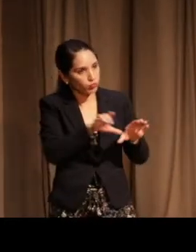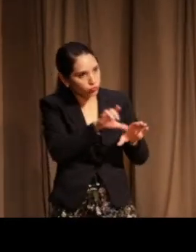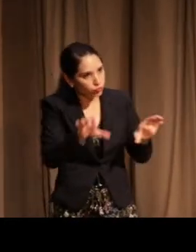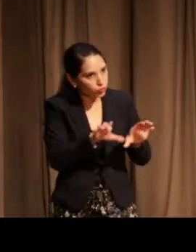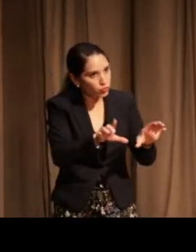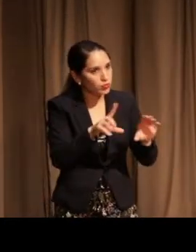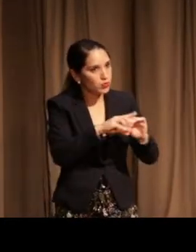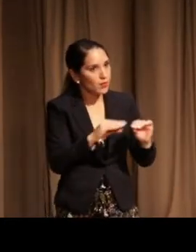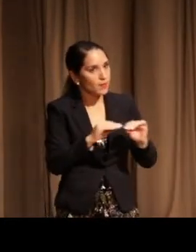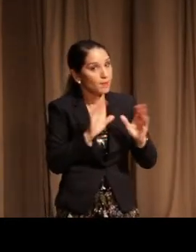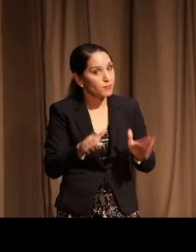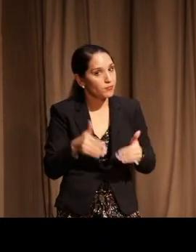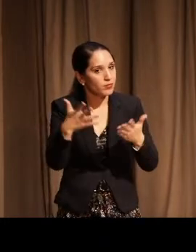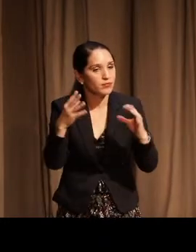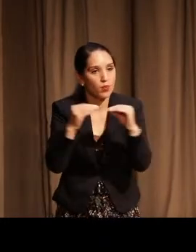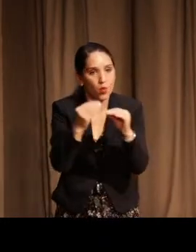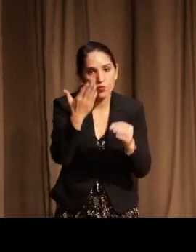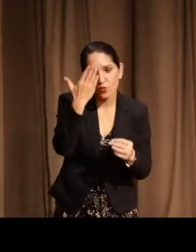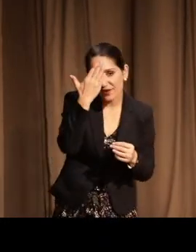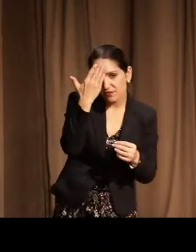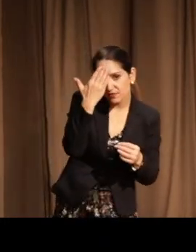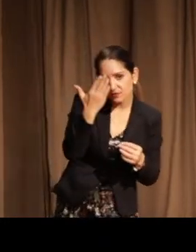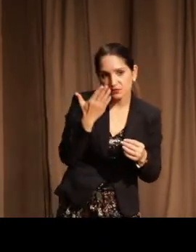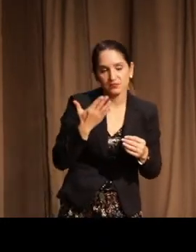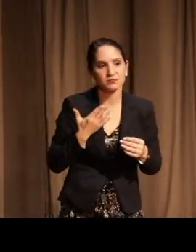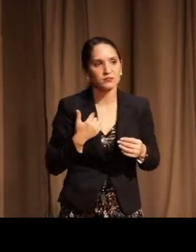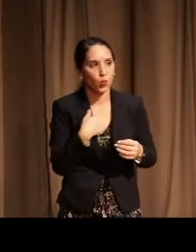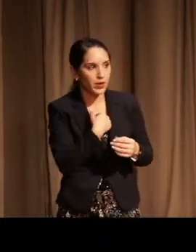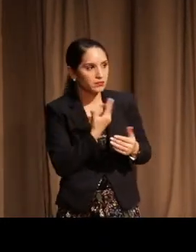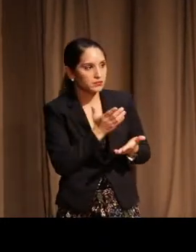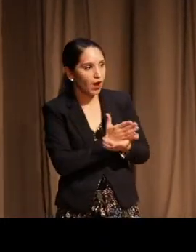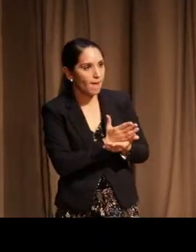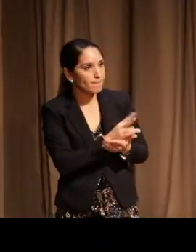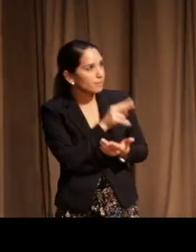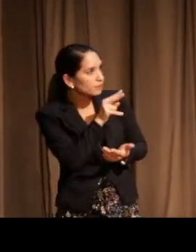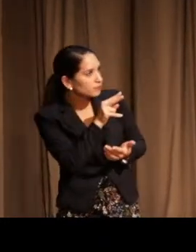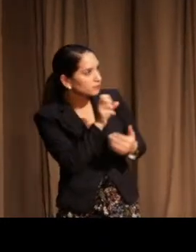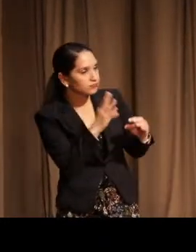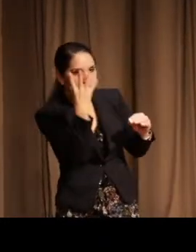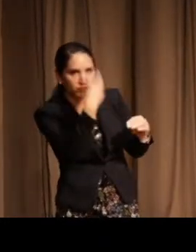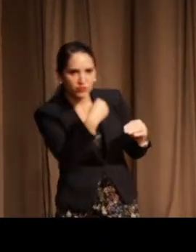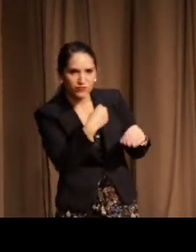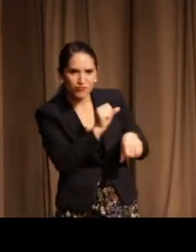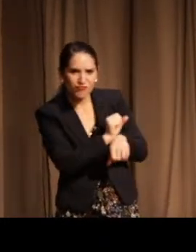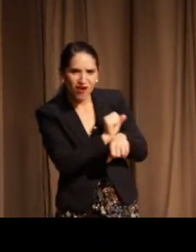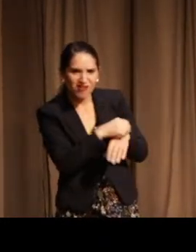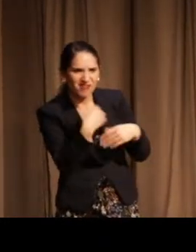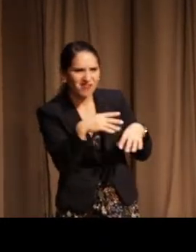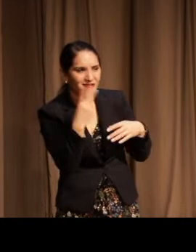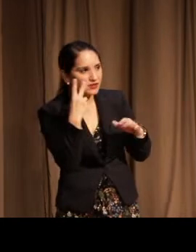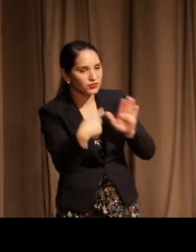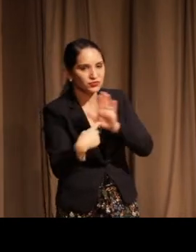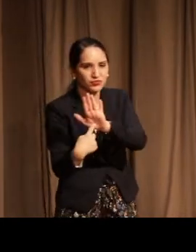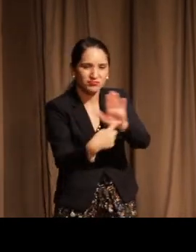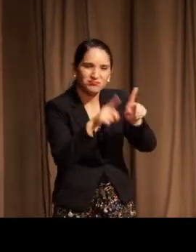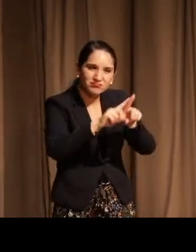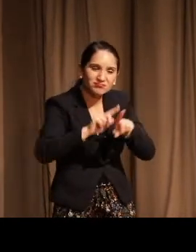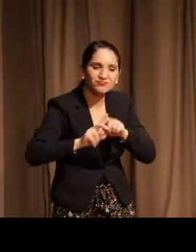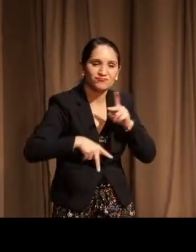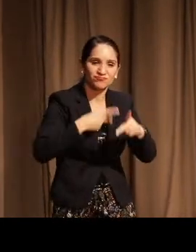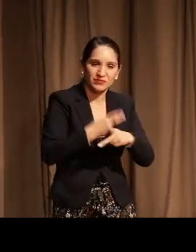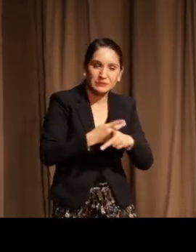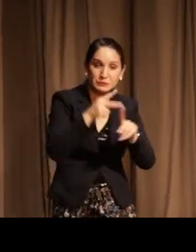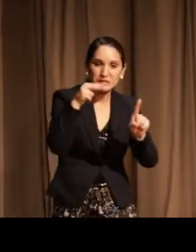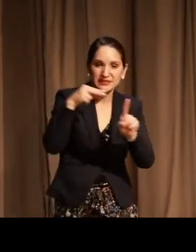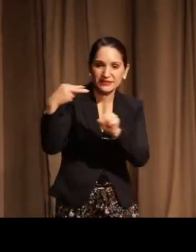and make us stop and look, at this beautiful work, but that has so many layers to it that one can learn from.